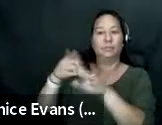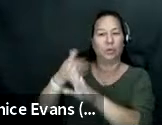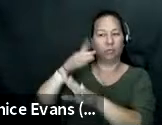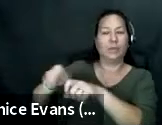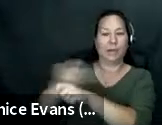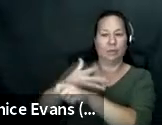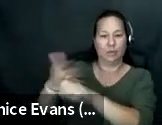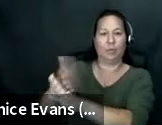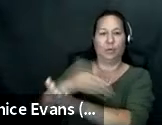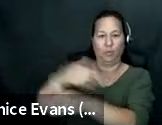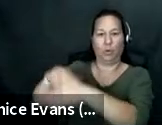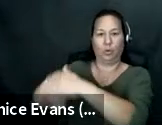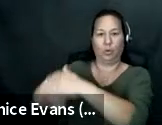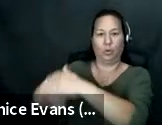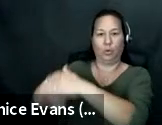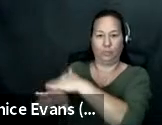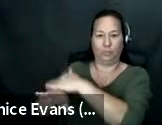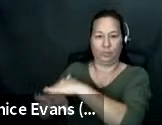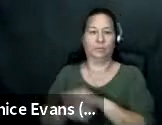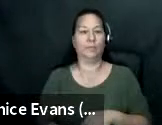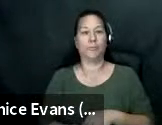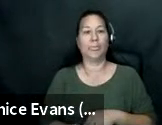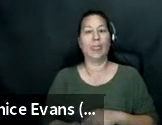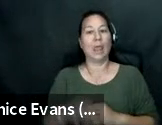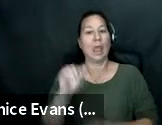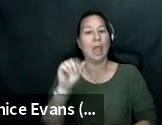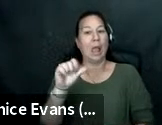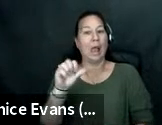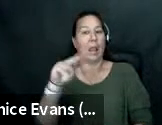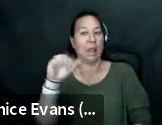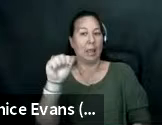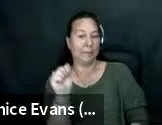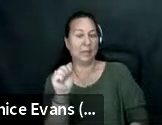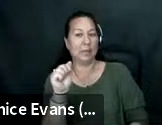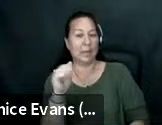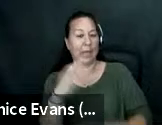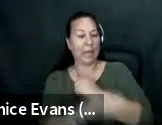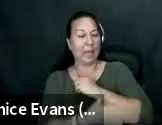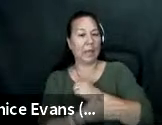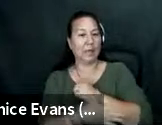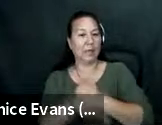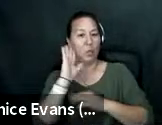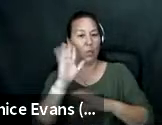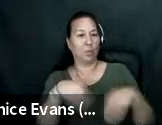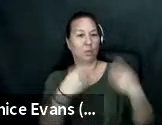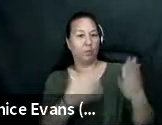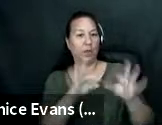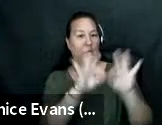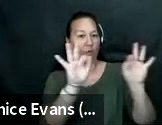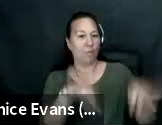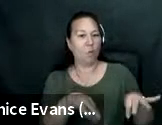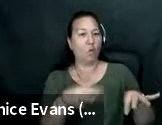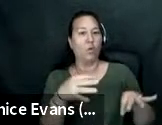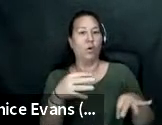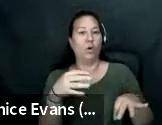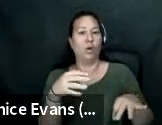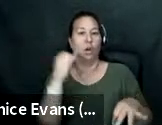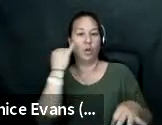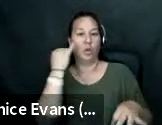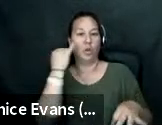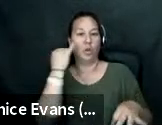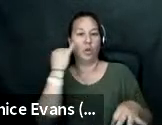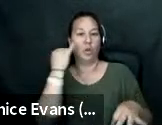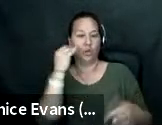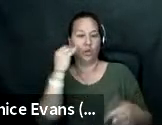is as follows. Will Alameda County make available to employers a sample self-attestation form that our employees can fill out to certify if they're vaccinated